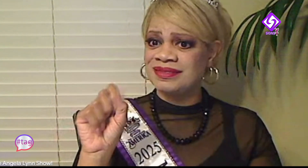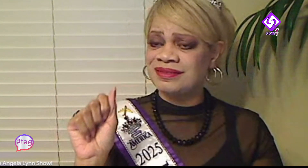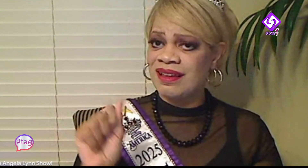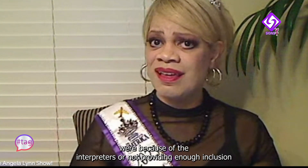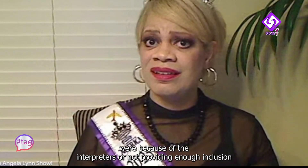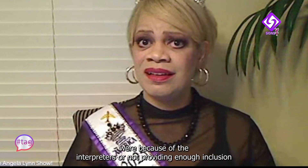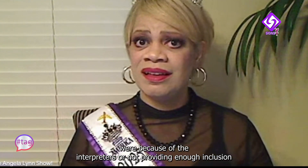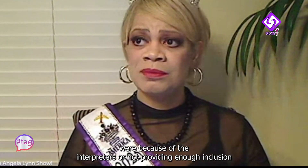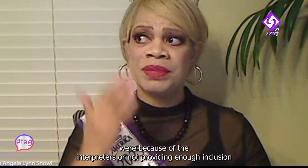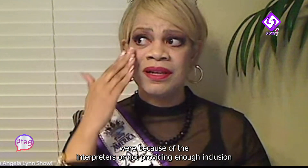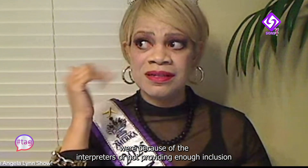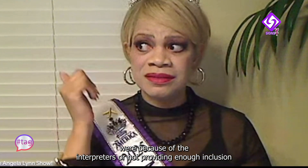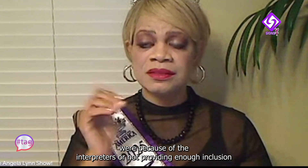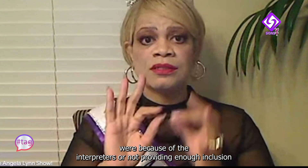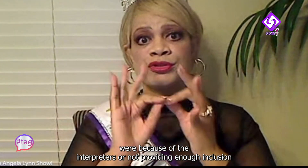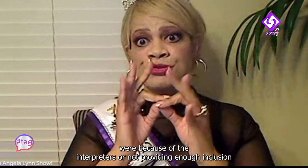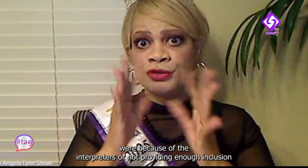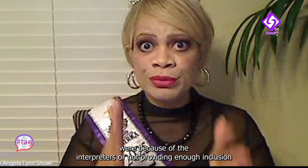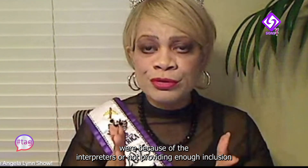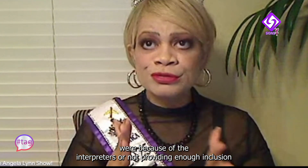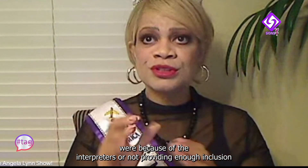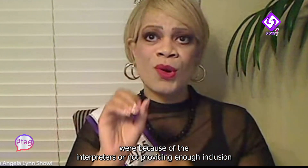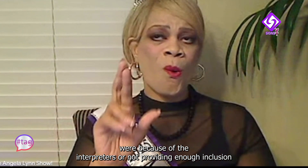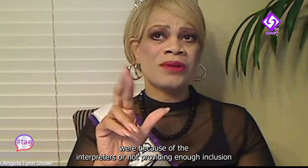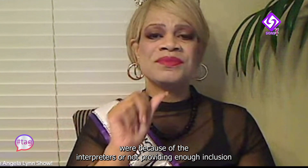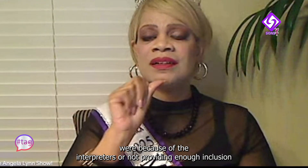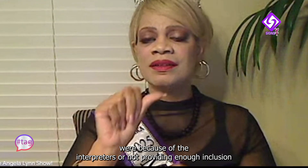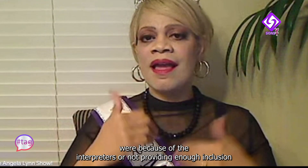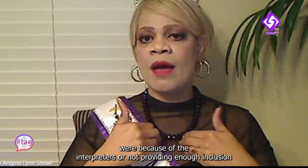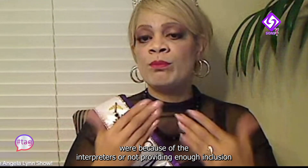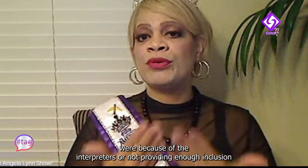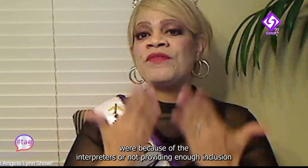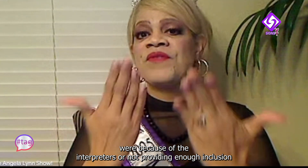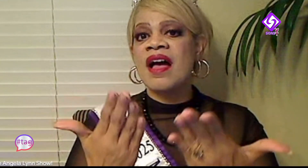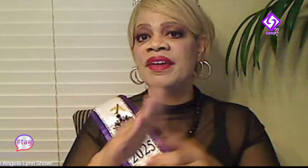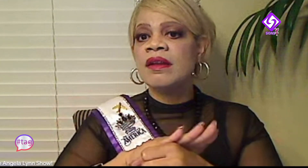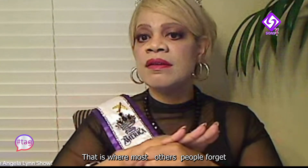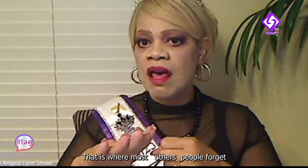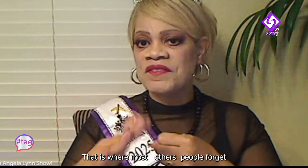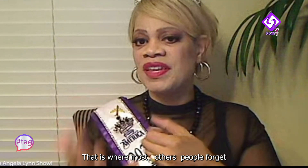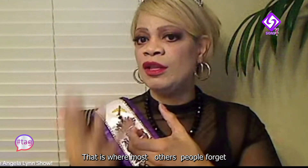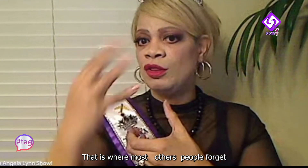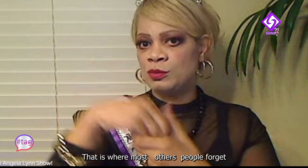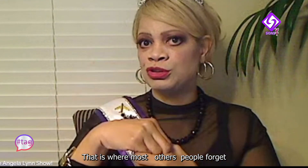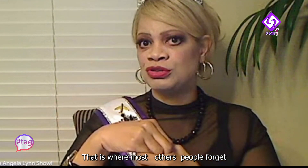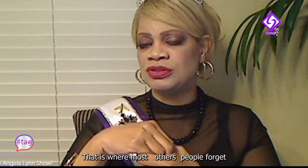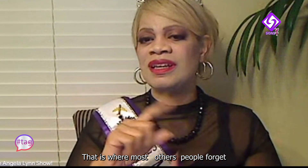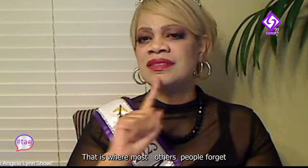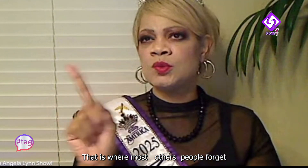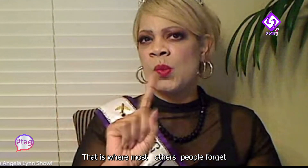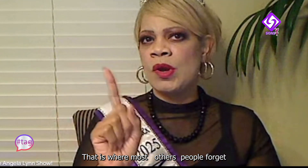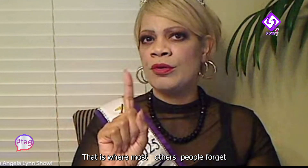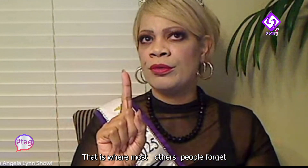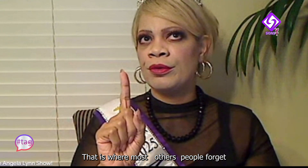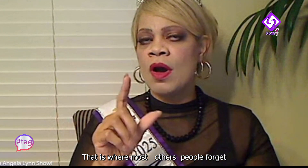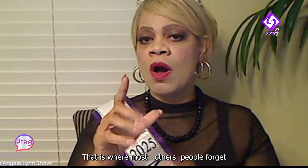USA, were because of the interpreters or not providing enough inclusion. That is where most